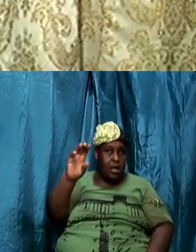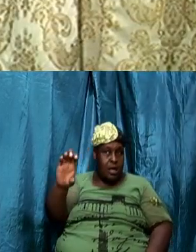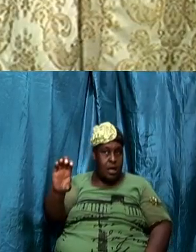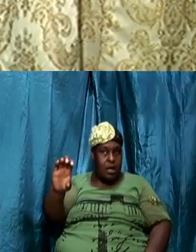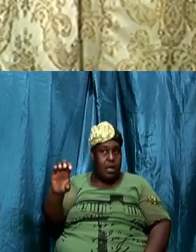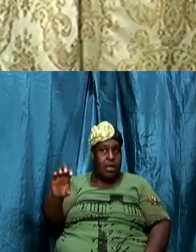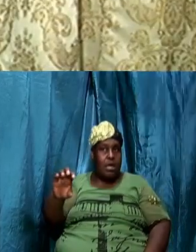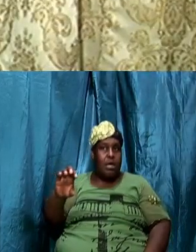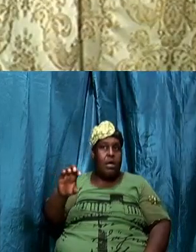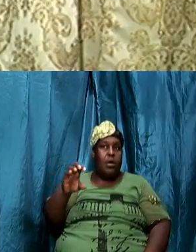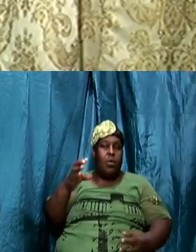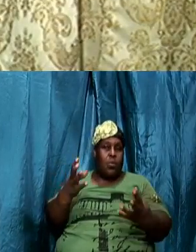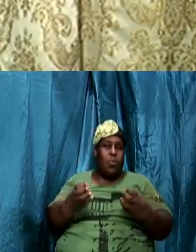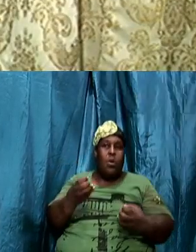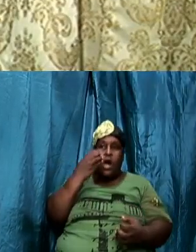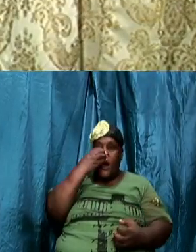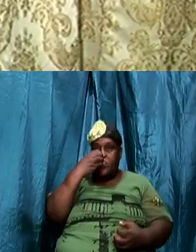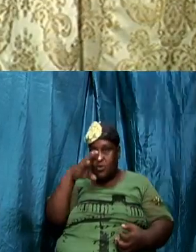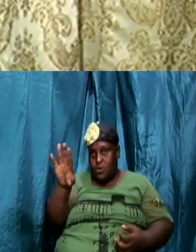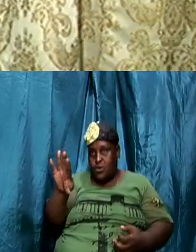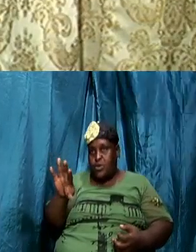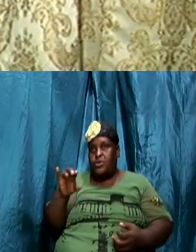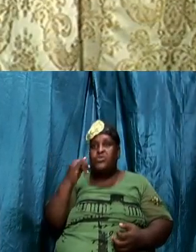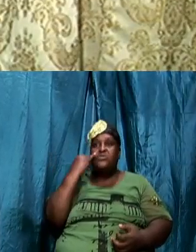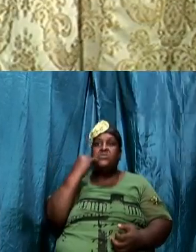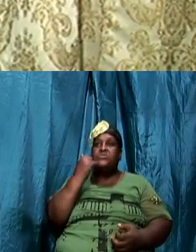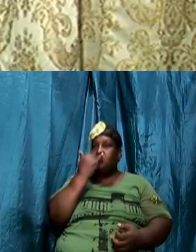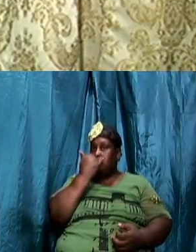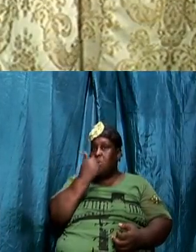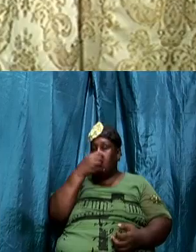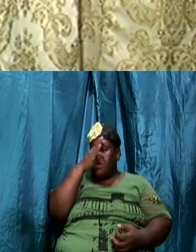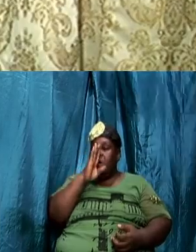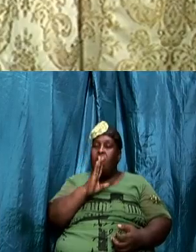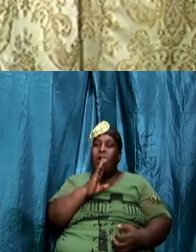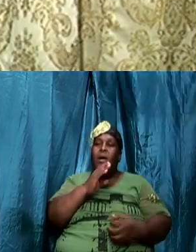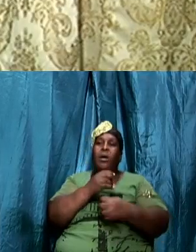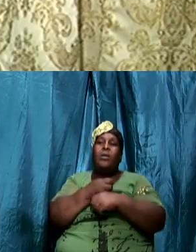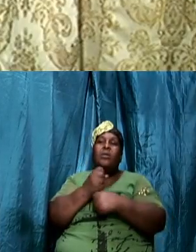had made to come from out of the land of